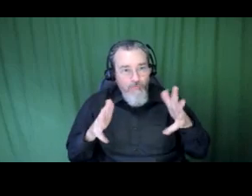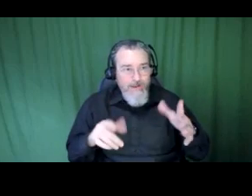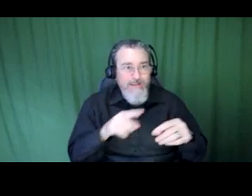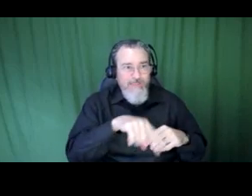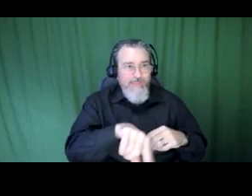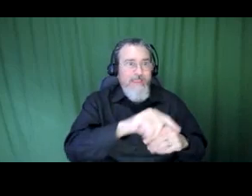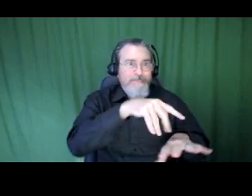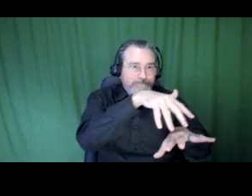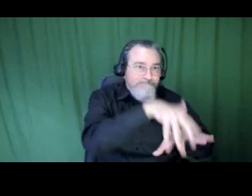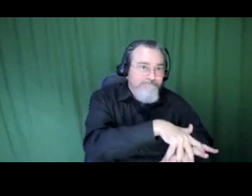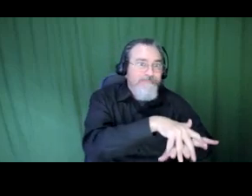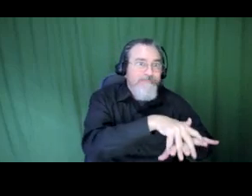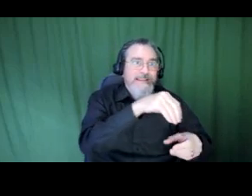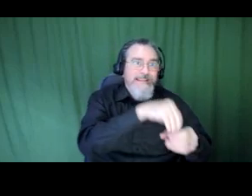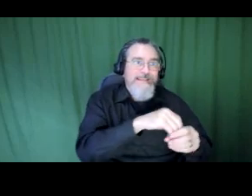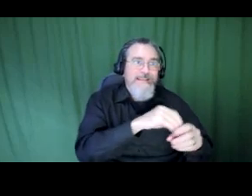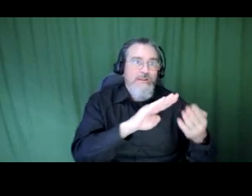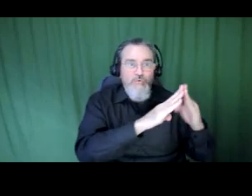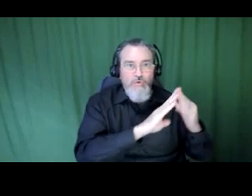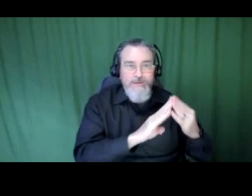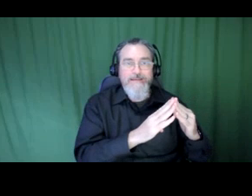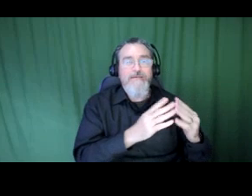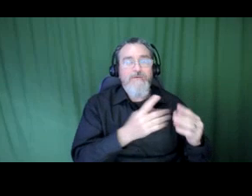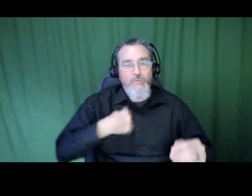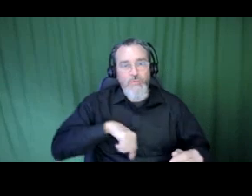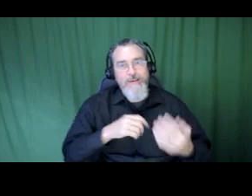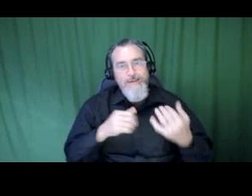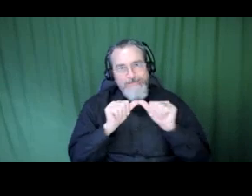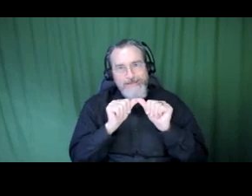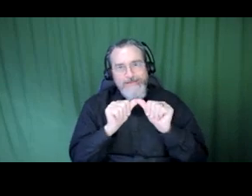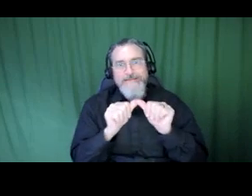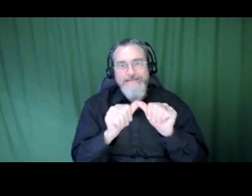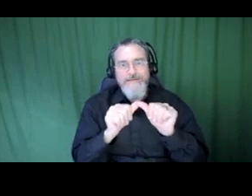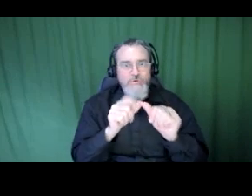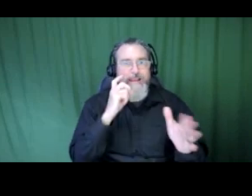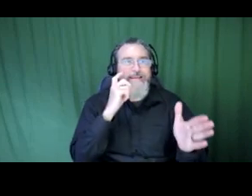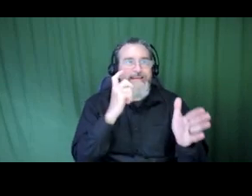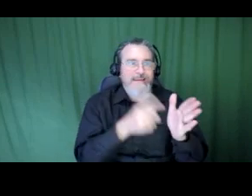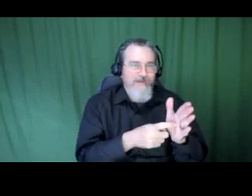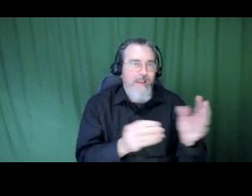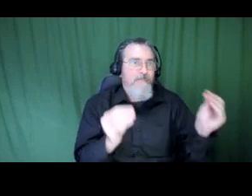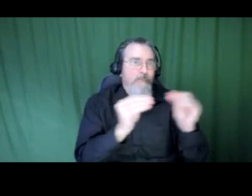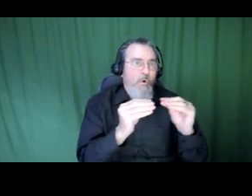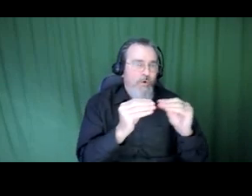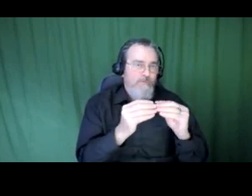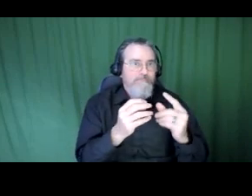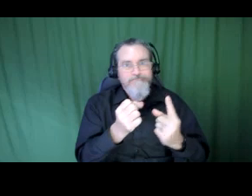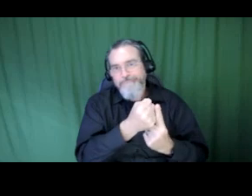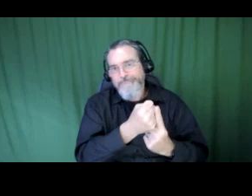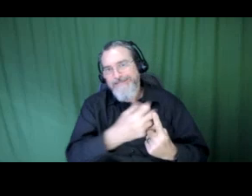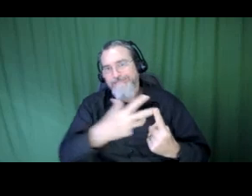in the community, and we're continuing to identify and expand key partnerships to expand the value